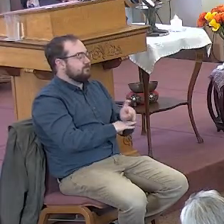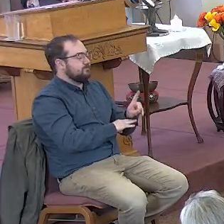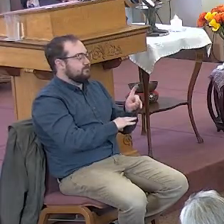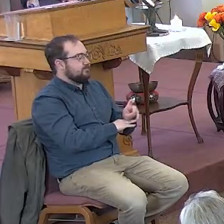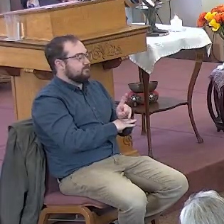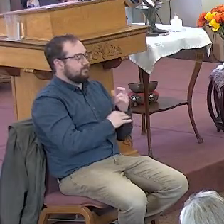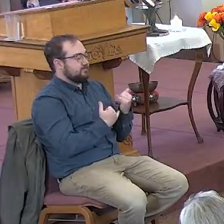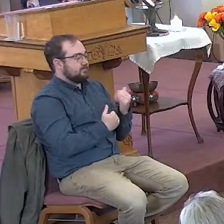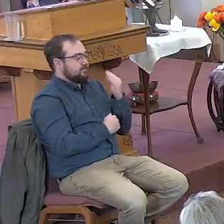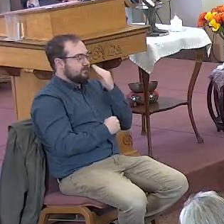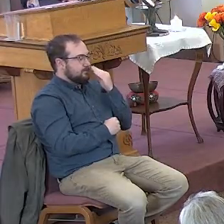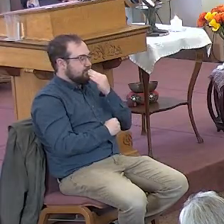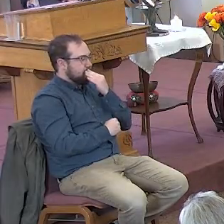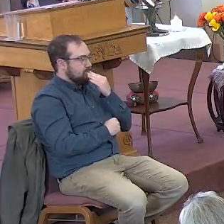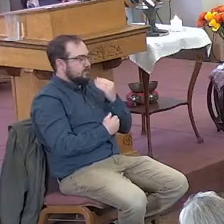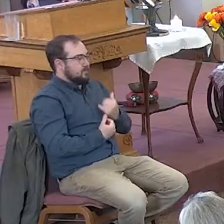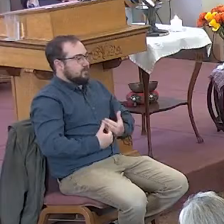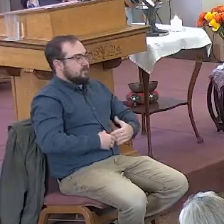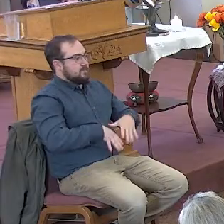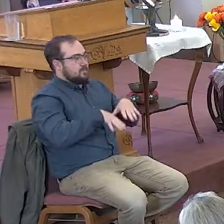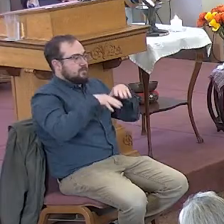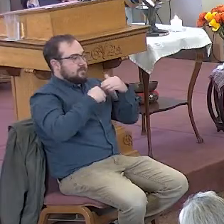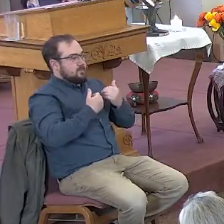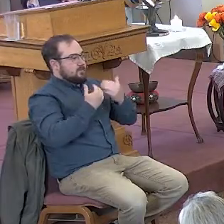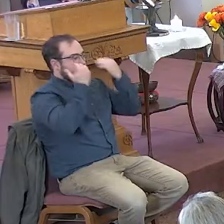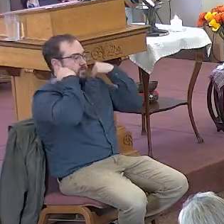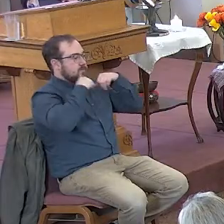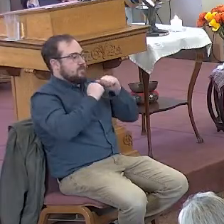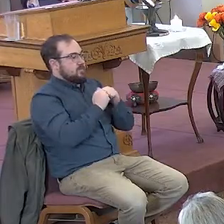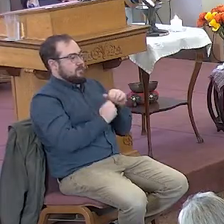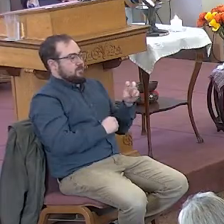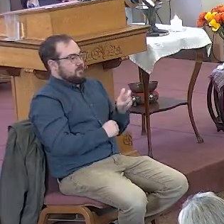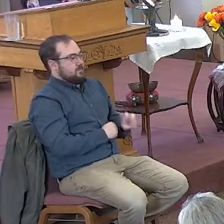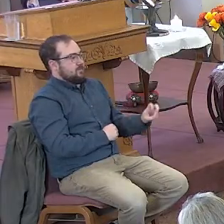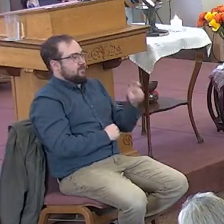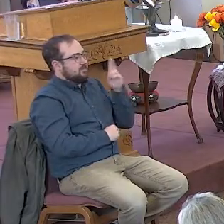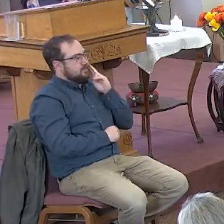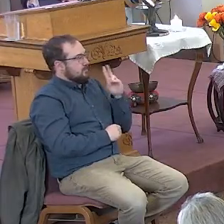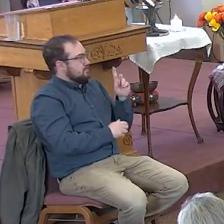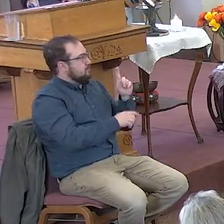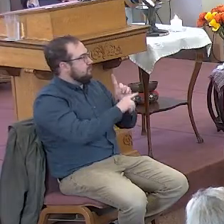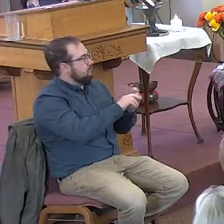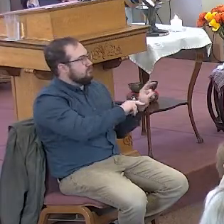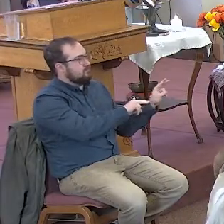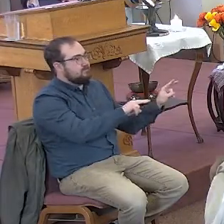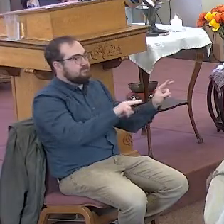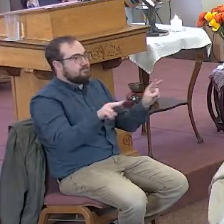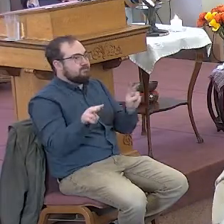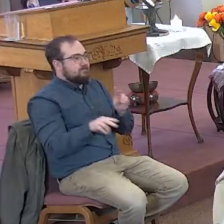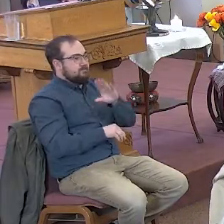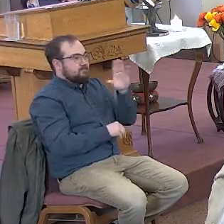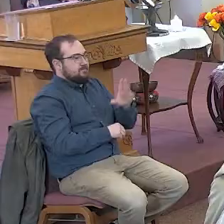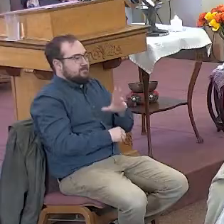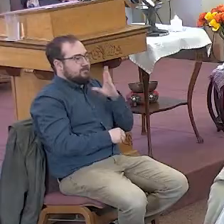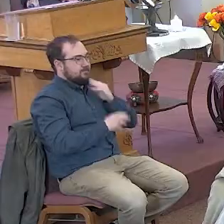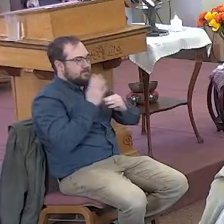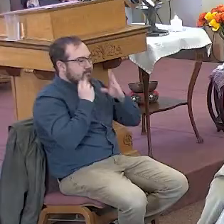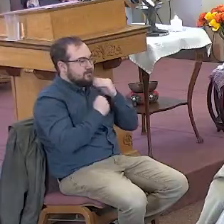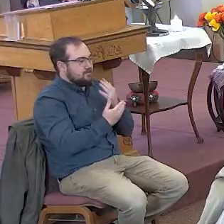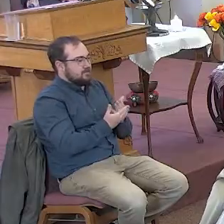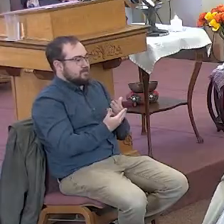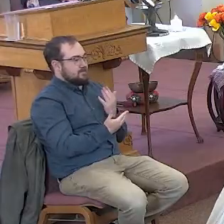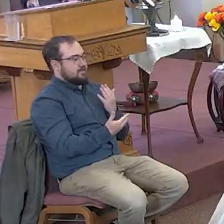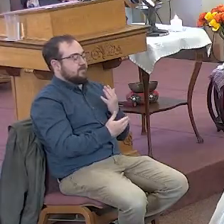Now this flower was overwhelmed by the adventure, seeing things it had never seen before, different trees